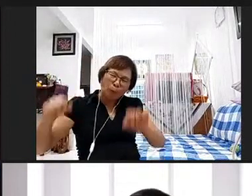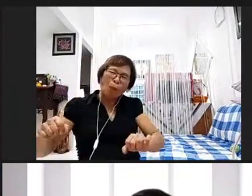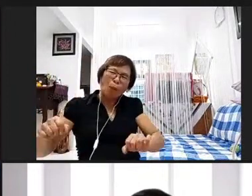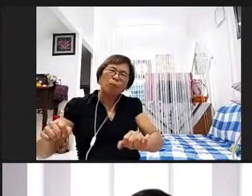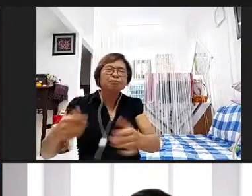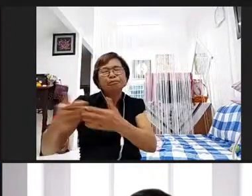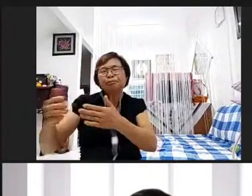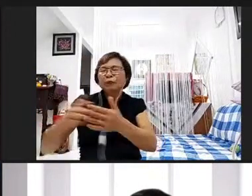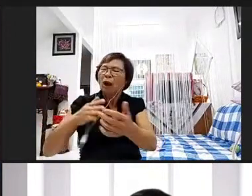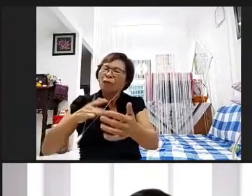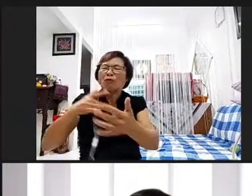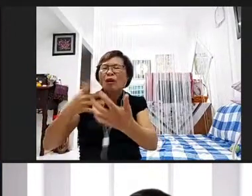much better, are the kids.